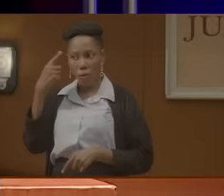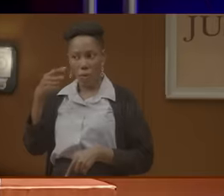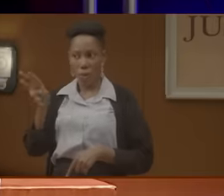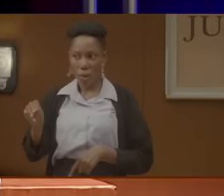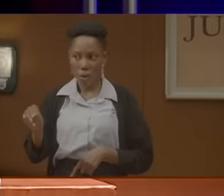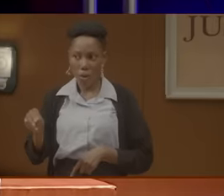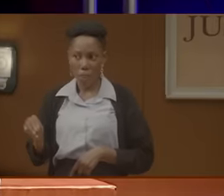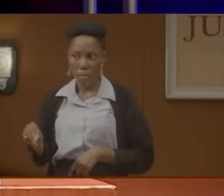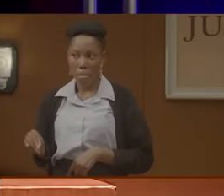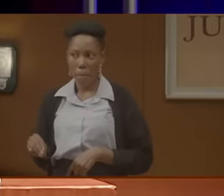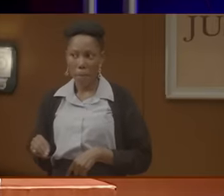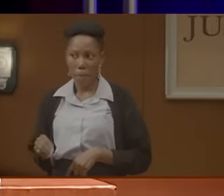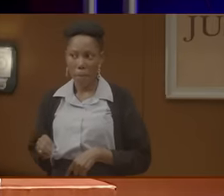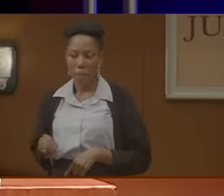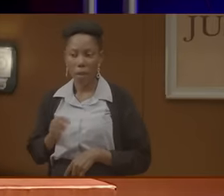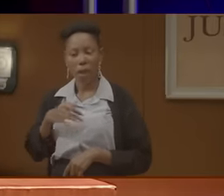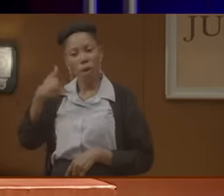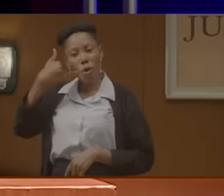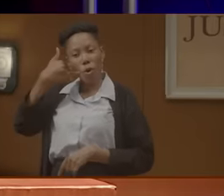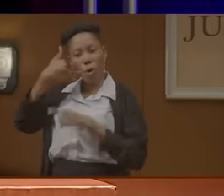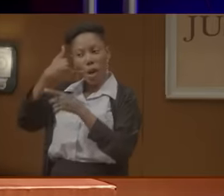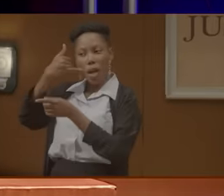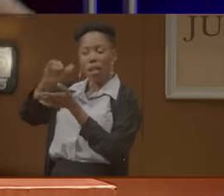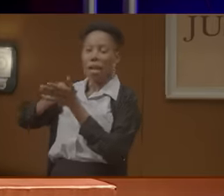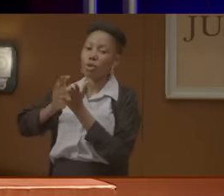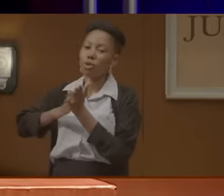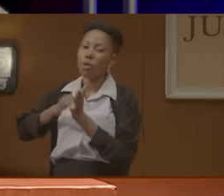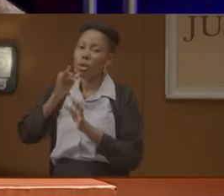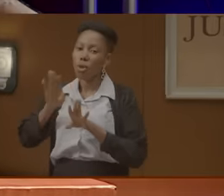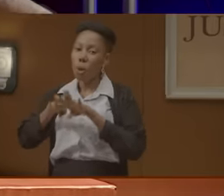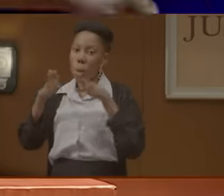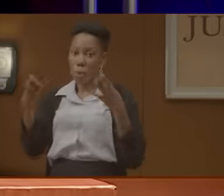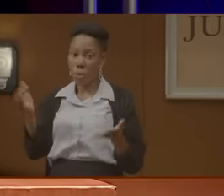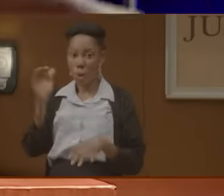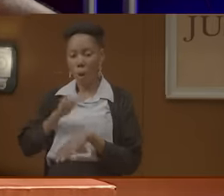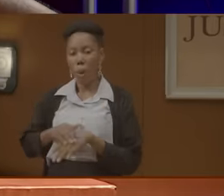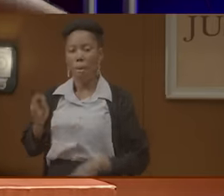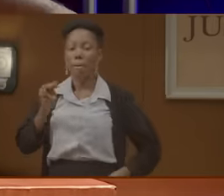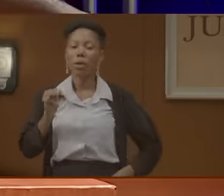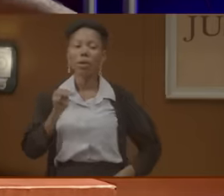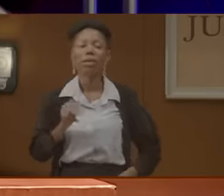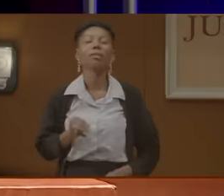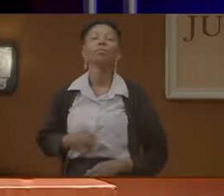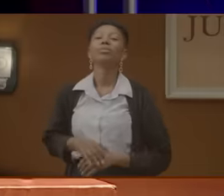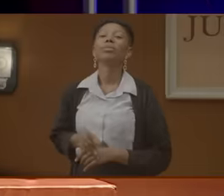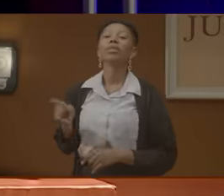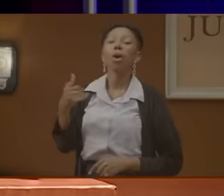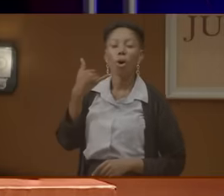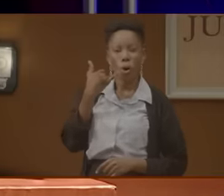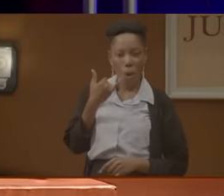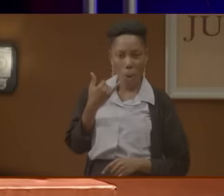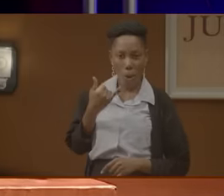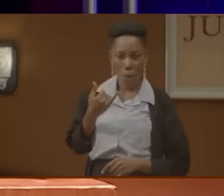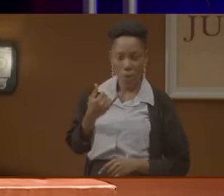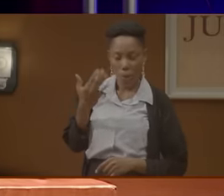That, no. When she called me, that the school is resuming on Monday. She called me in the morning. Because the